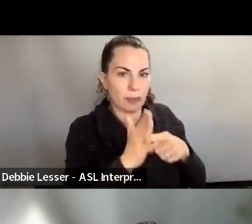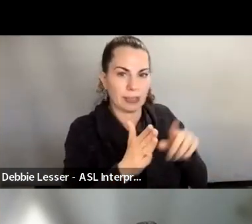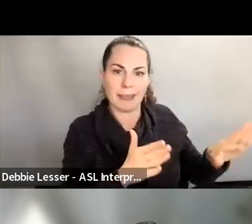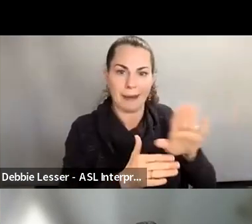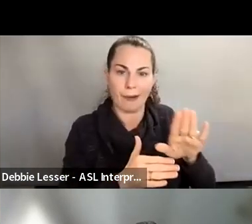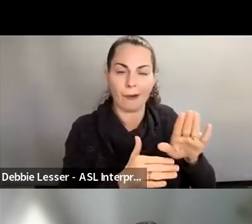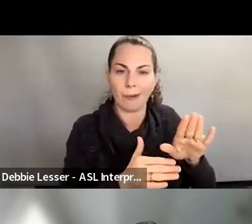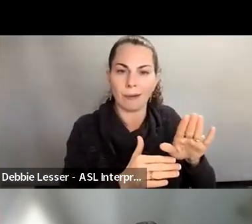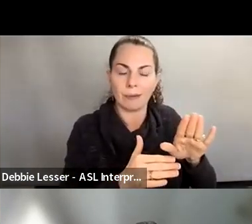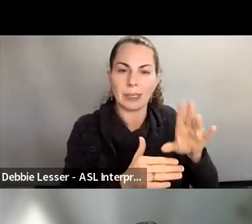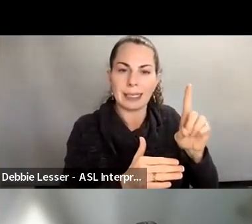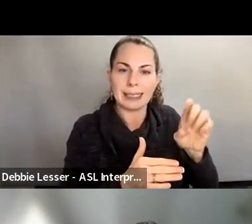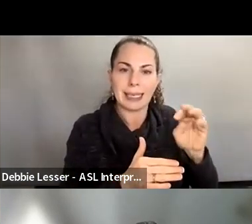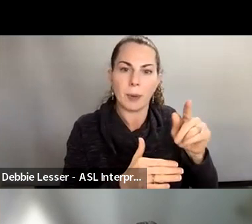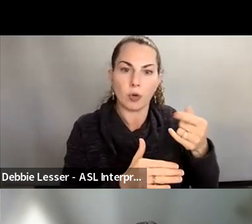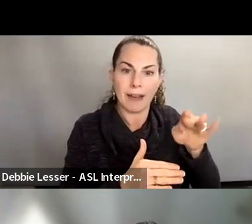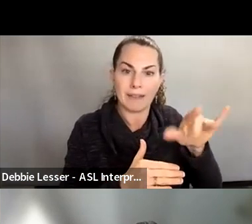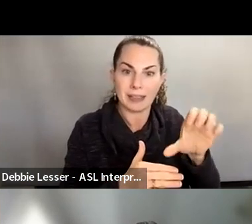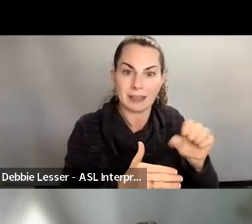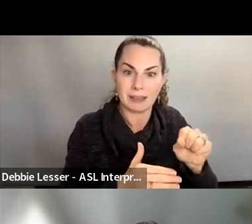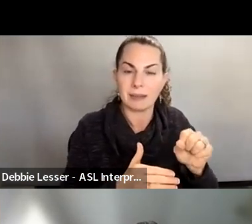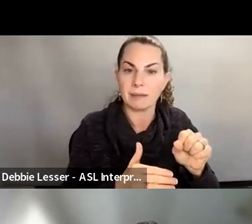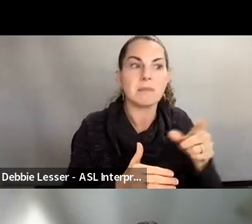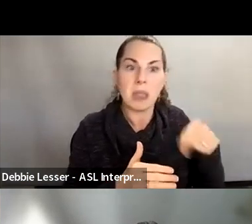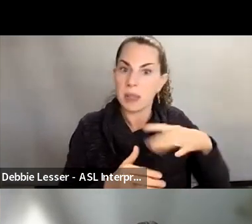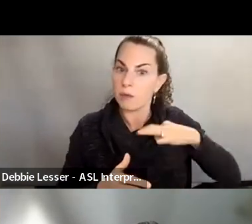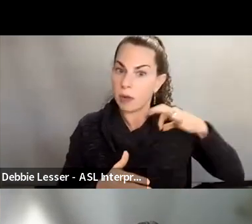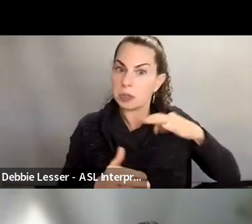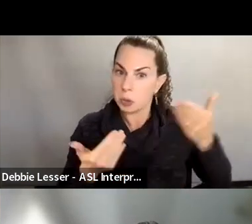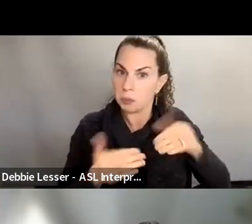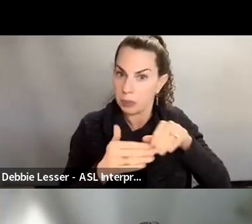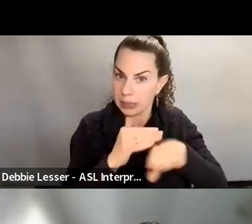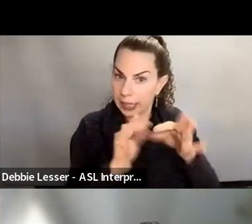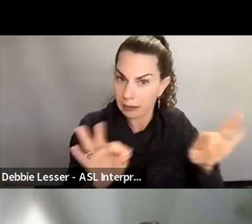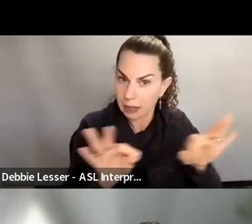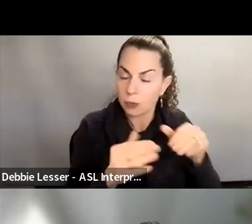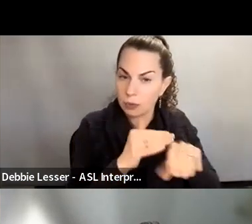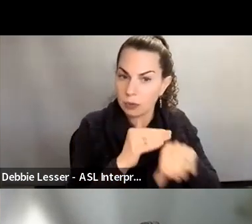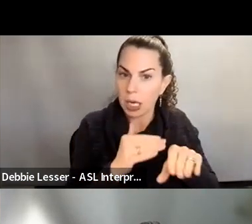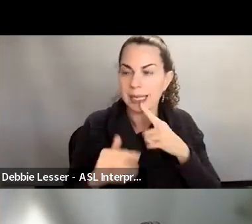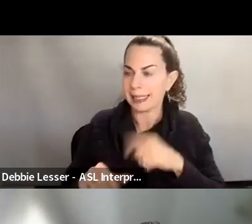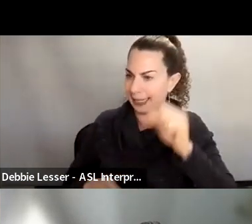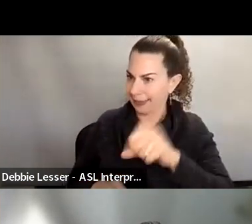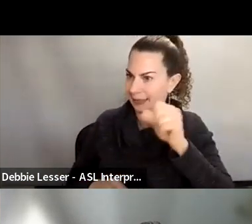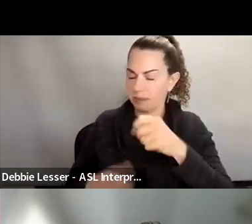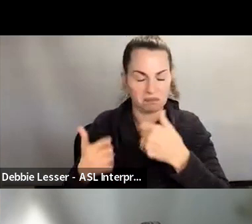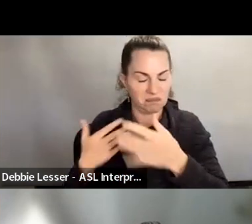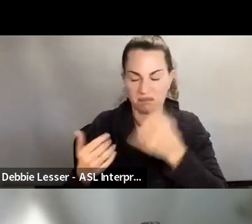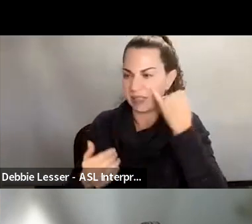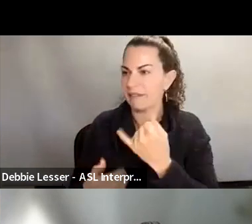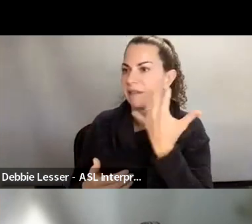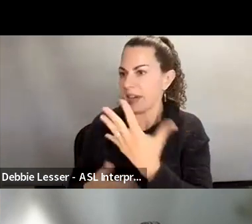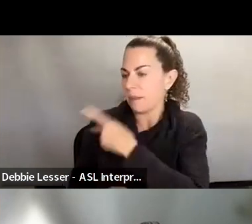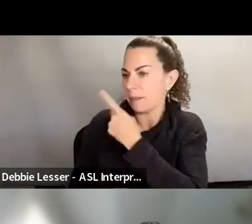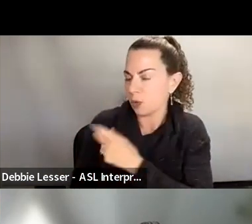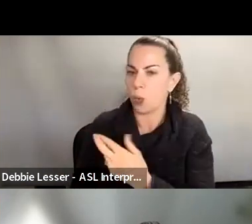would volunteer to get assessed. And I'd say, yes, it doesn't matter whether it's 5 patients or if it's 3 patients. I want you to be